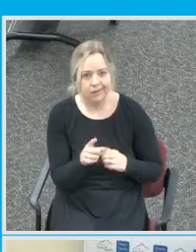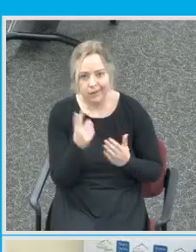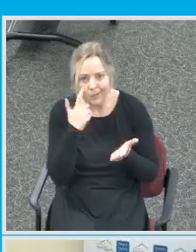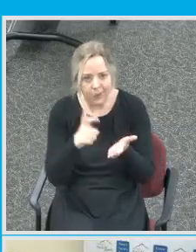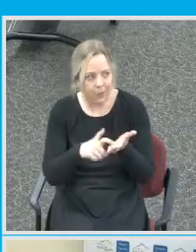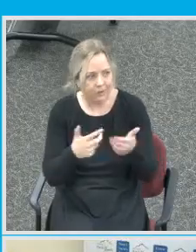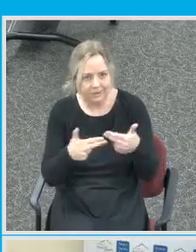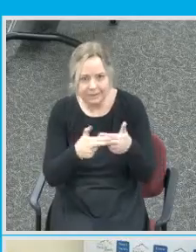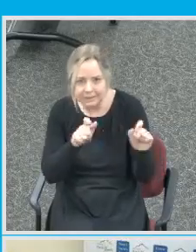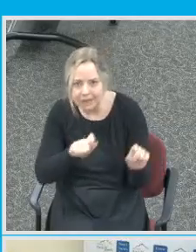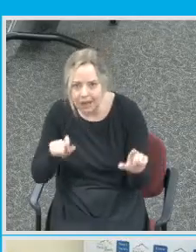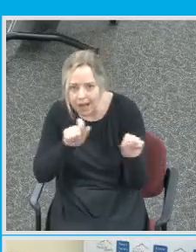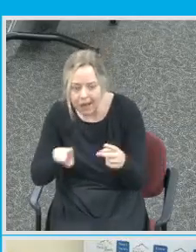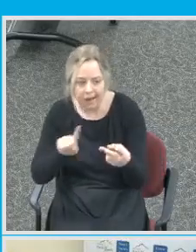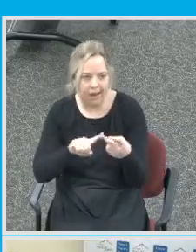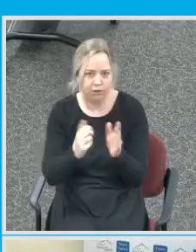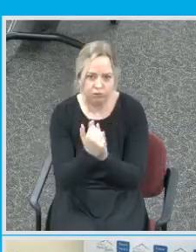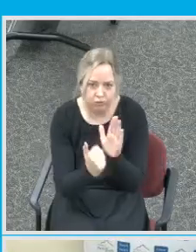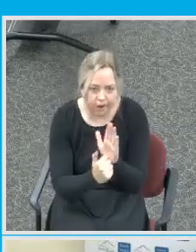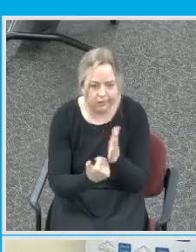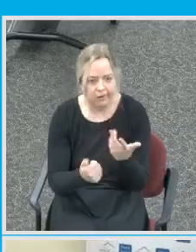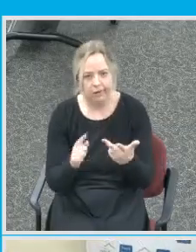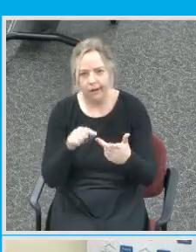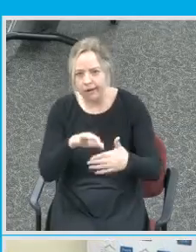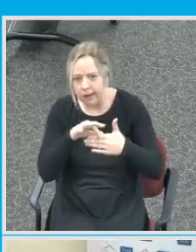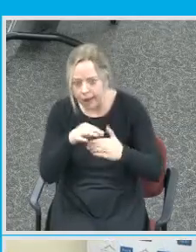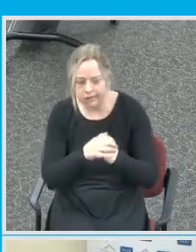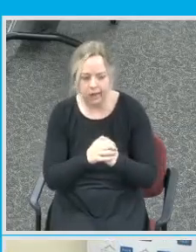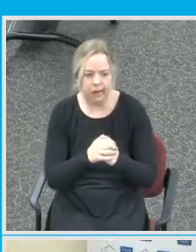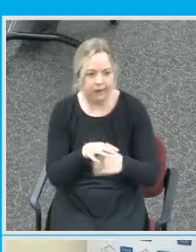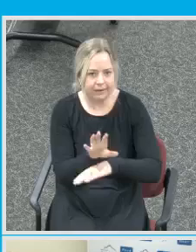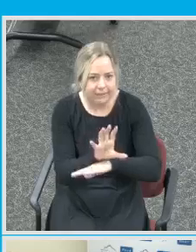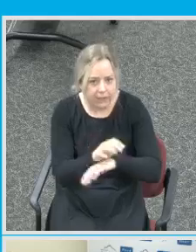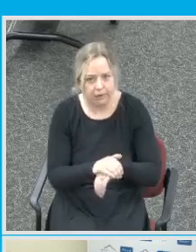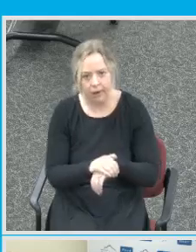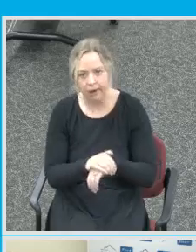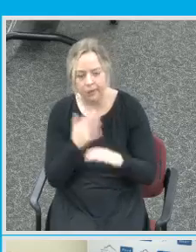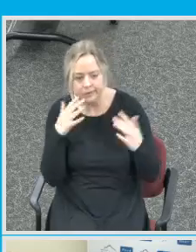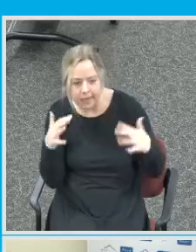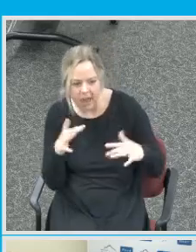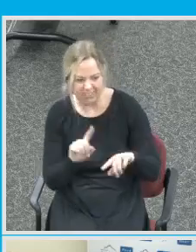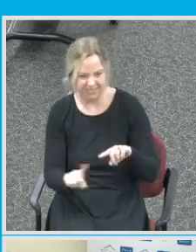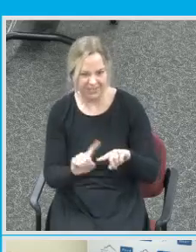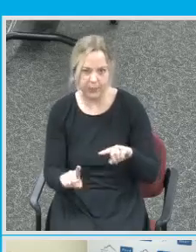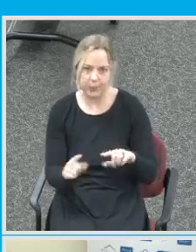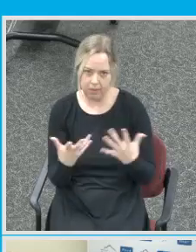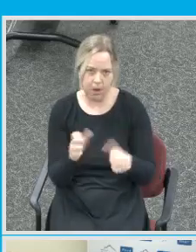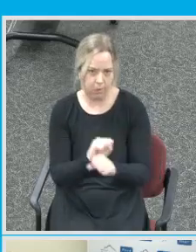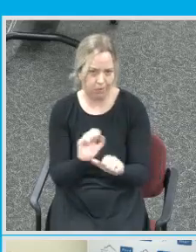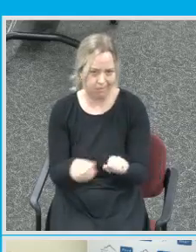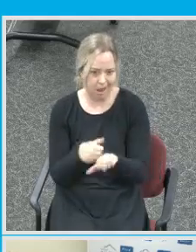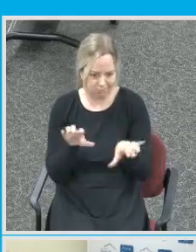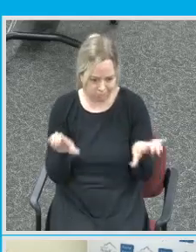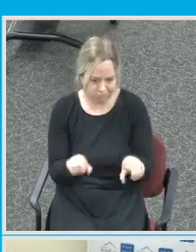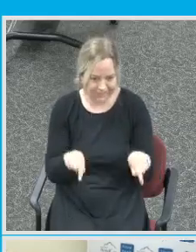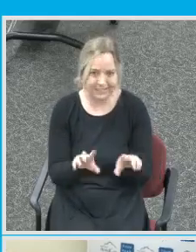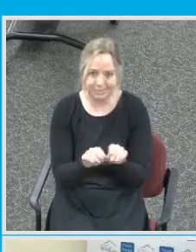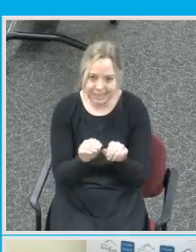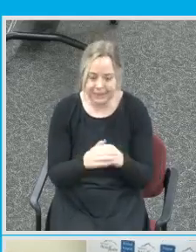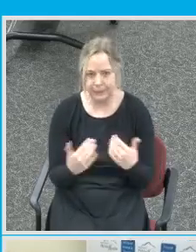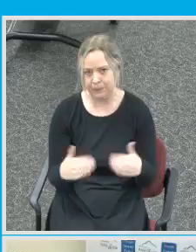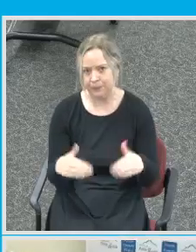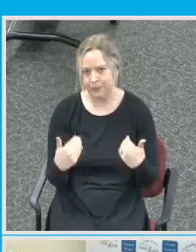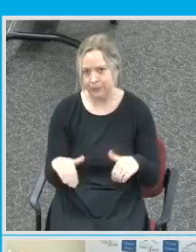slides, the content, all of the audio visual, and that there's a lot that goes into that, and a lot of logistics,